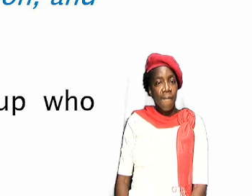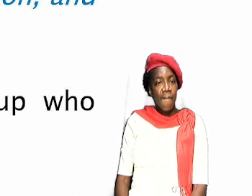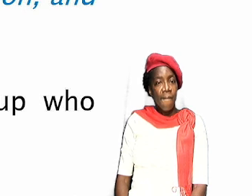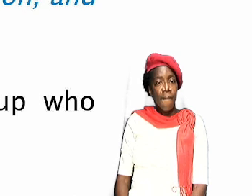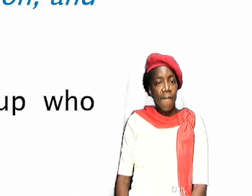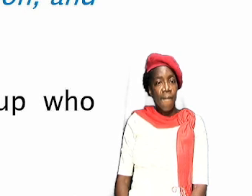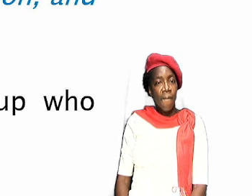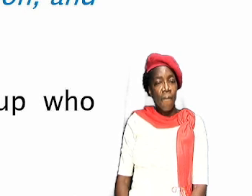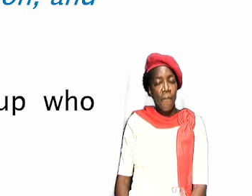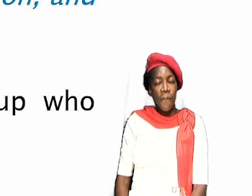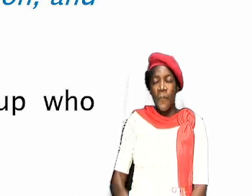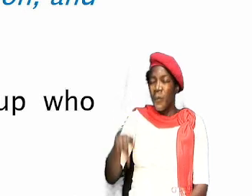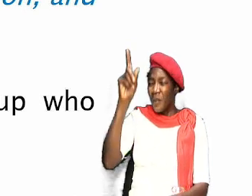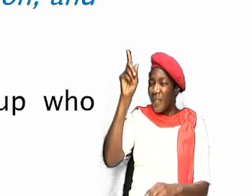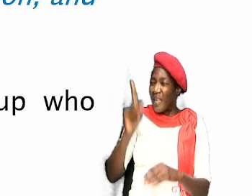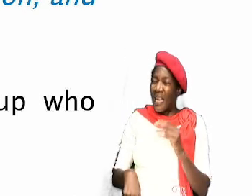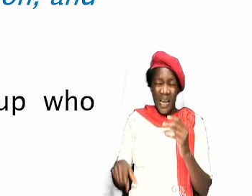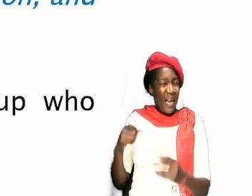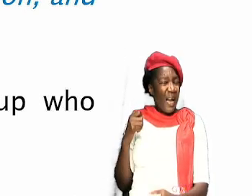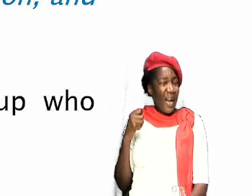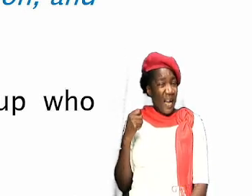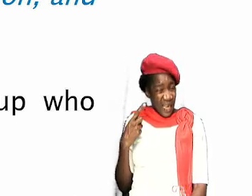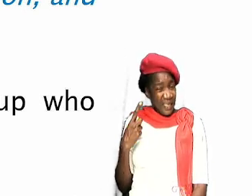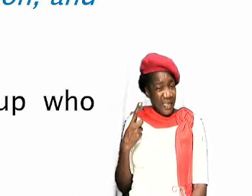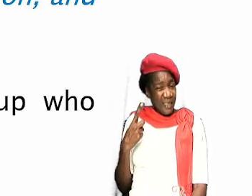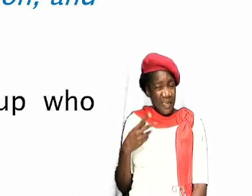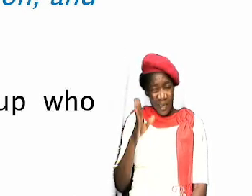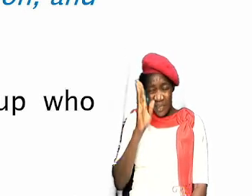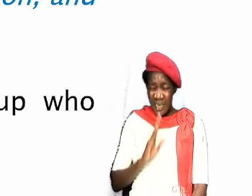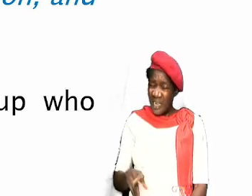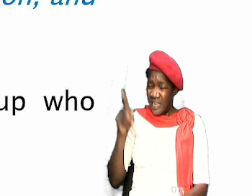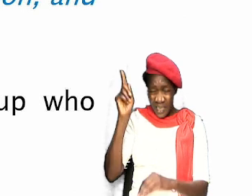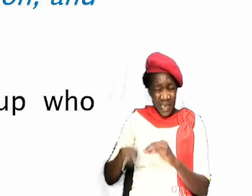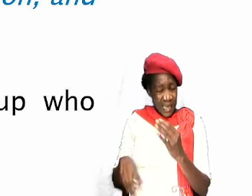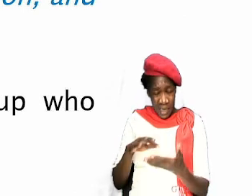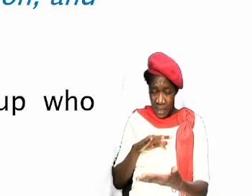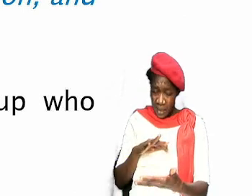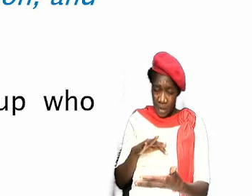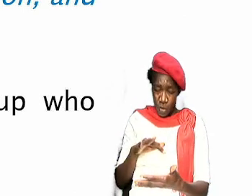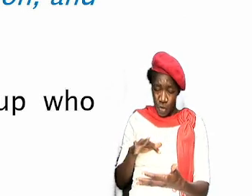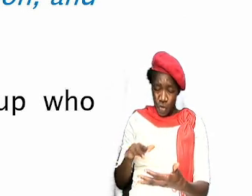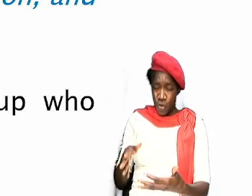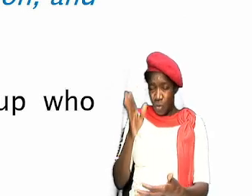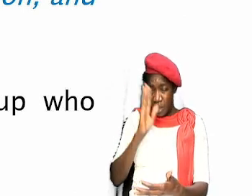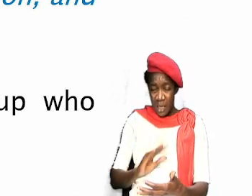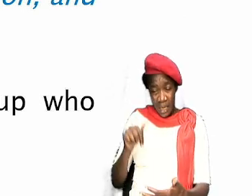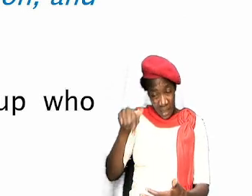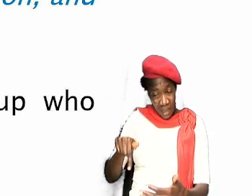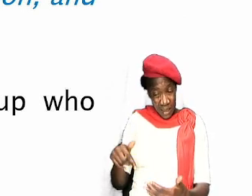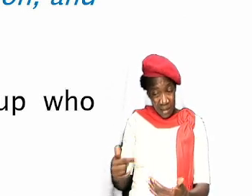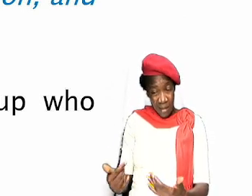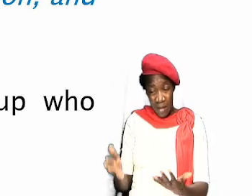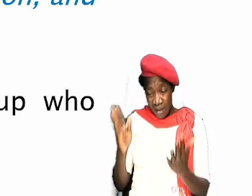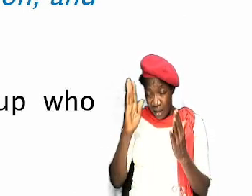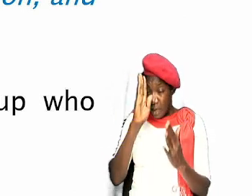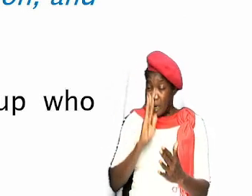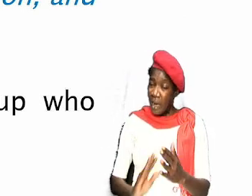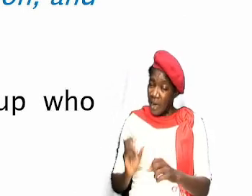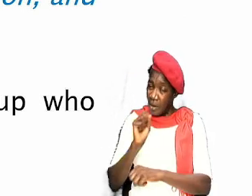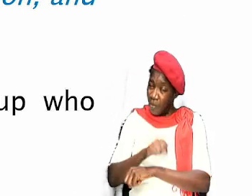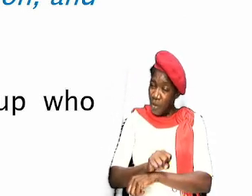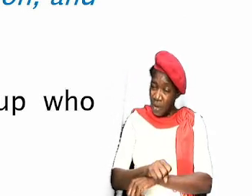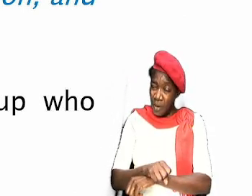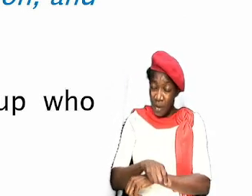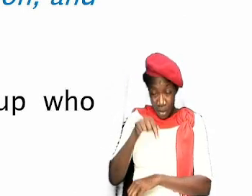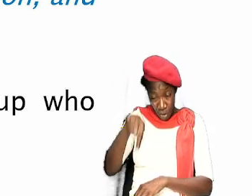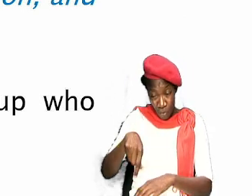I tell you, we can't understand God. Sometimes we can't study him because this is how he works. And, you know, sometimes you might be